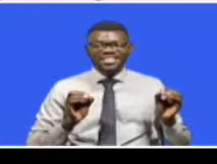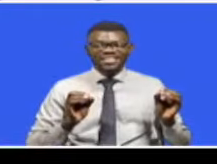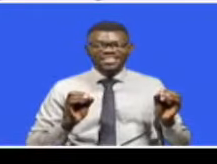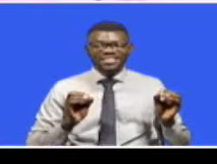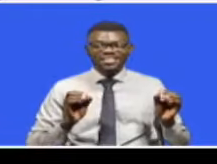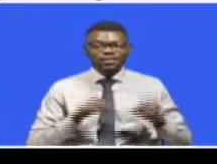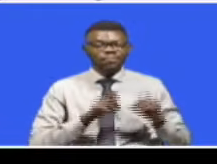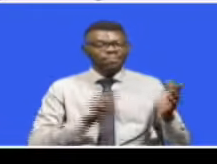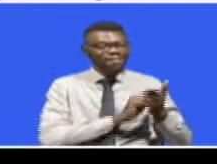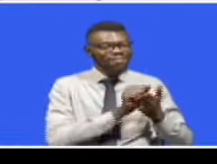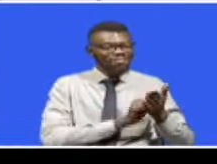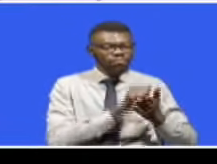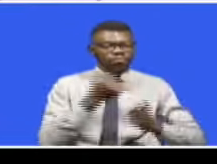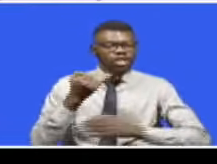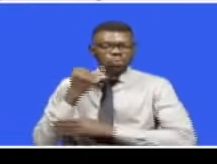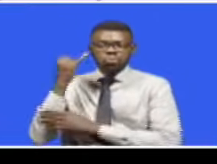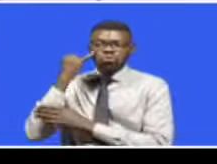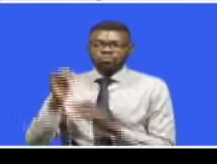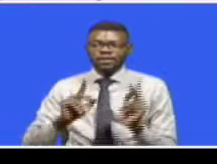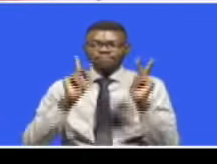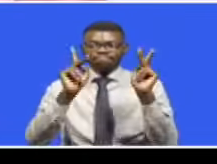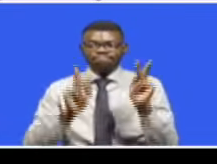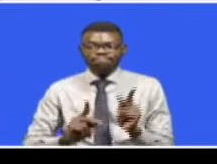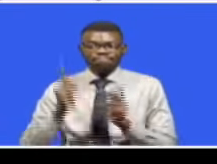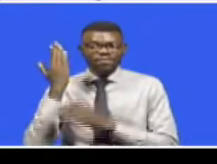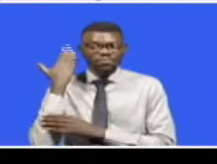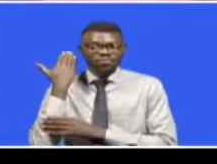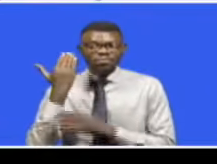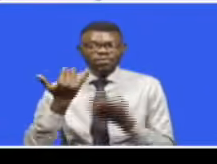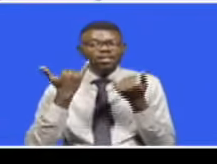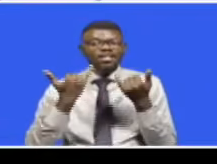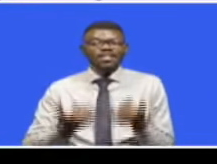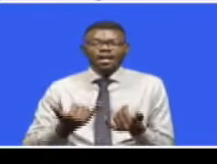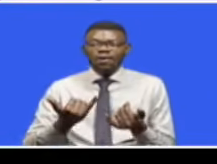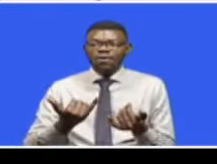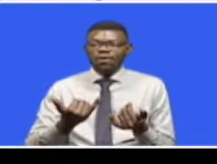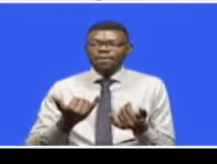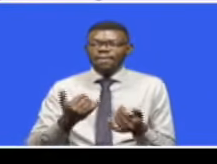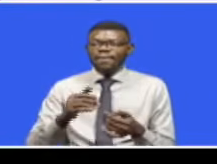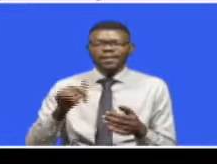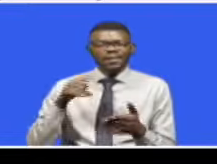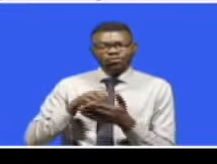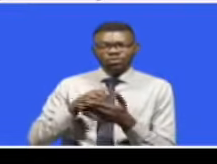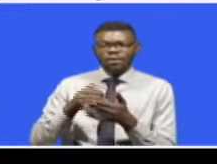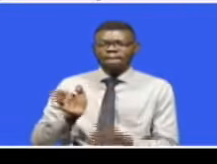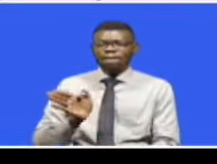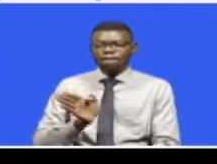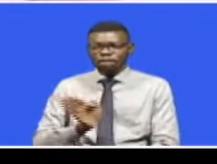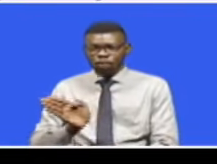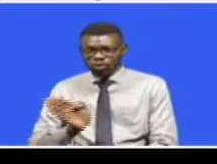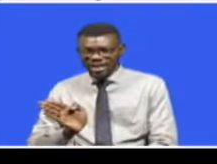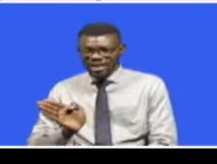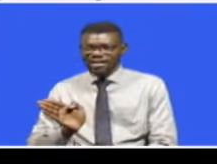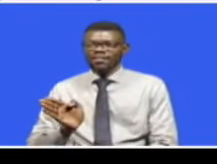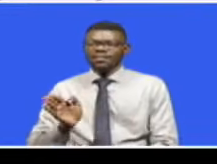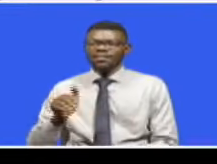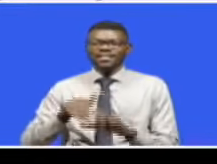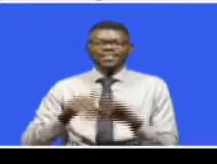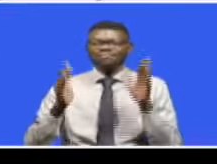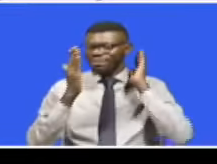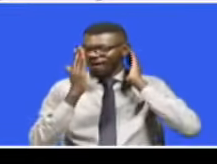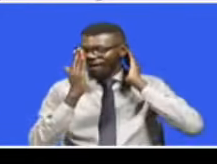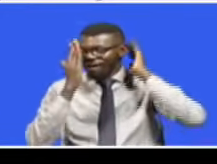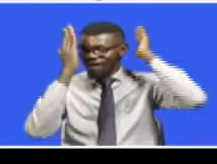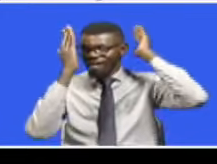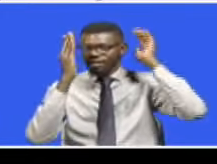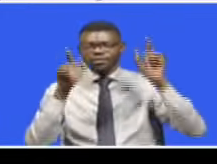Ya kutoka Nakuru mpaka Kisumu inaenda imeenda mpaka Buteri hapa hapa Kakamega.